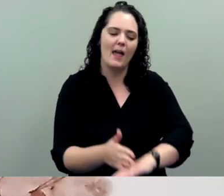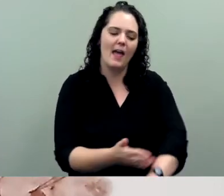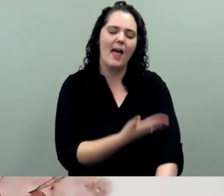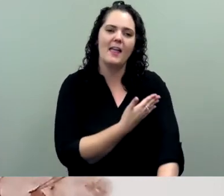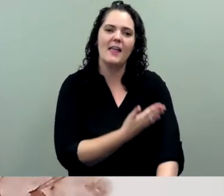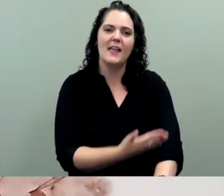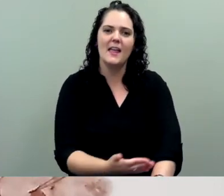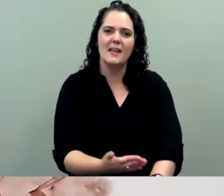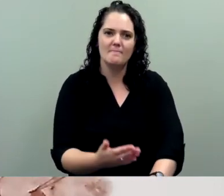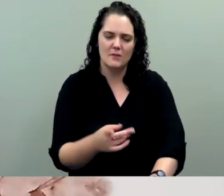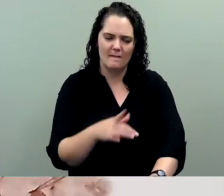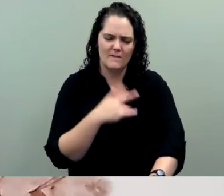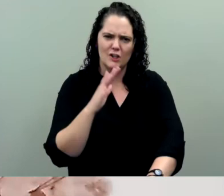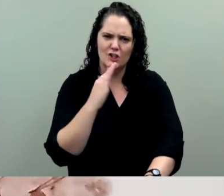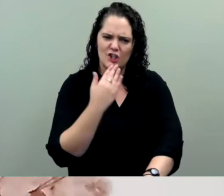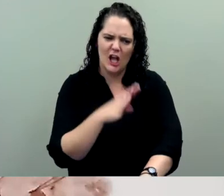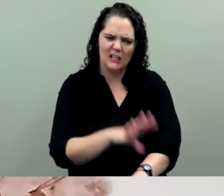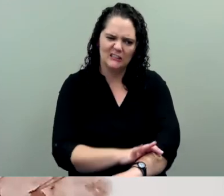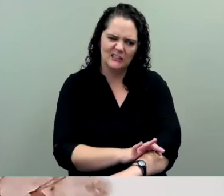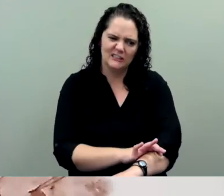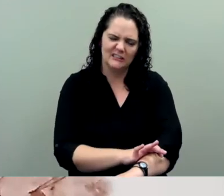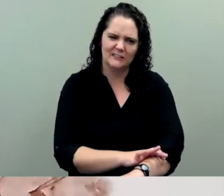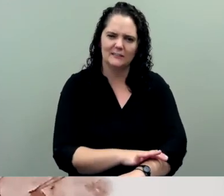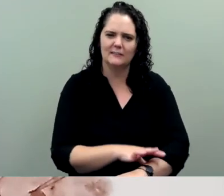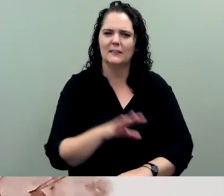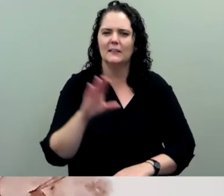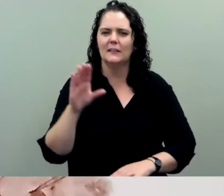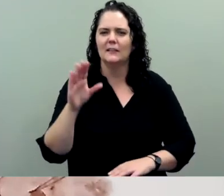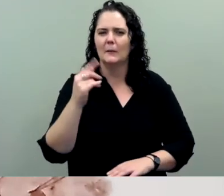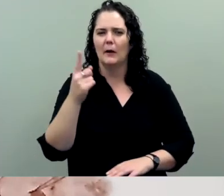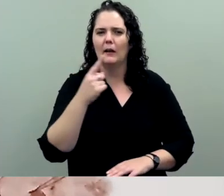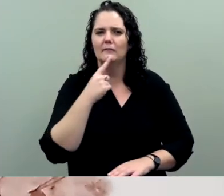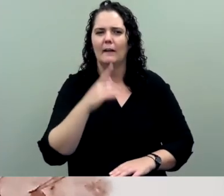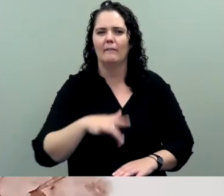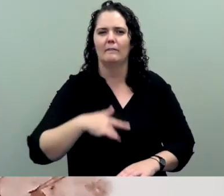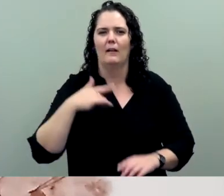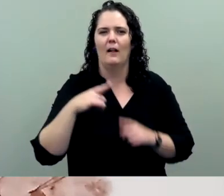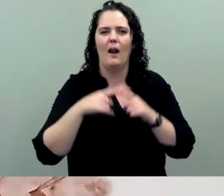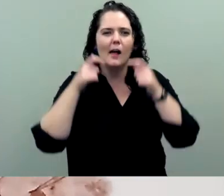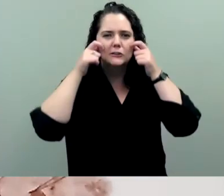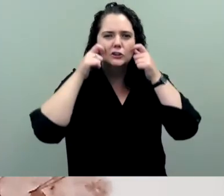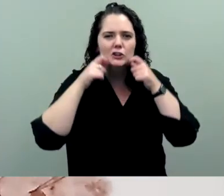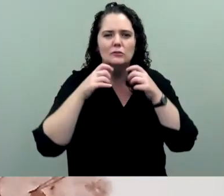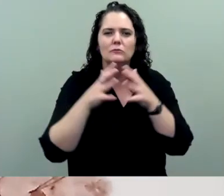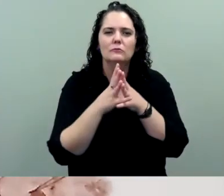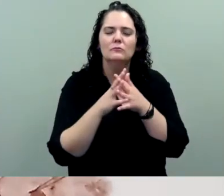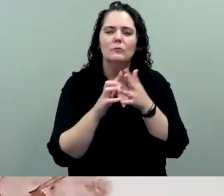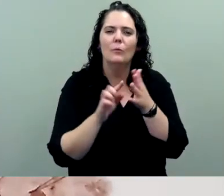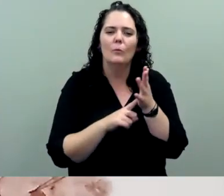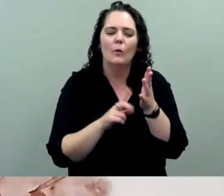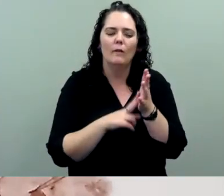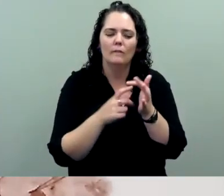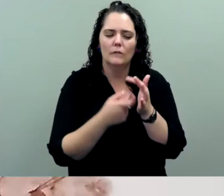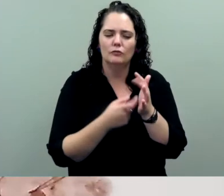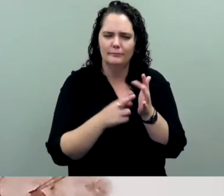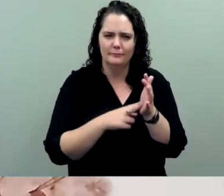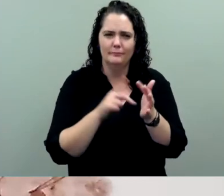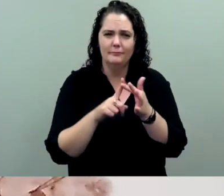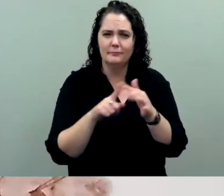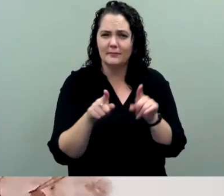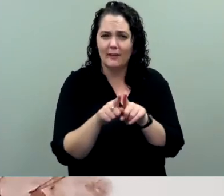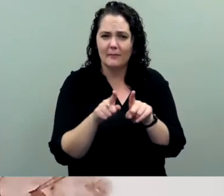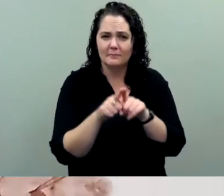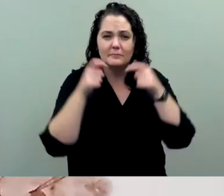that. You feel like Wolverine. Nice. Hair. Somebody just said they have avocado ink in their hair. Look, your hair is a